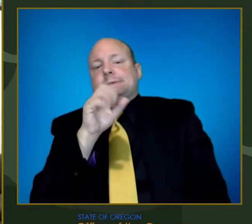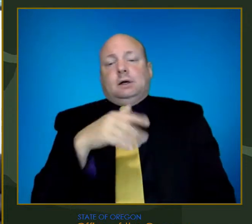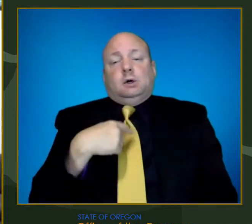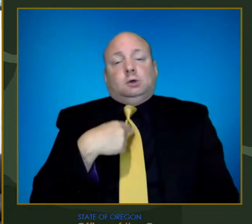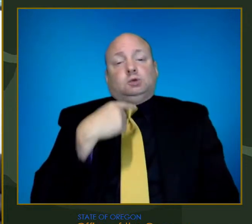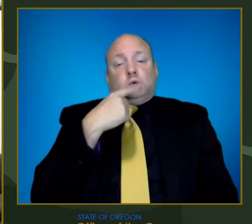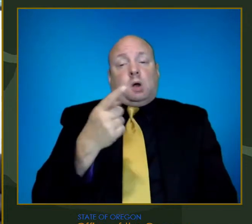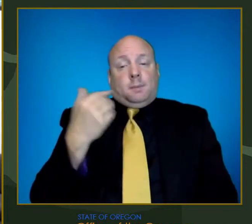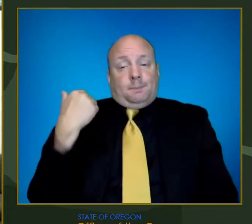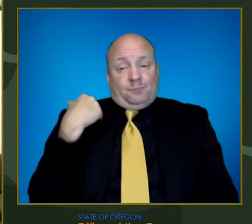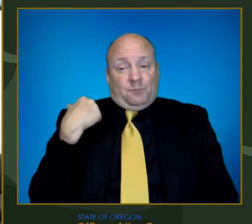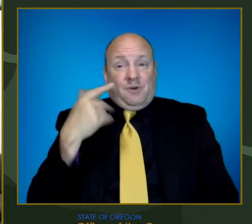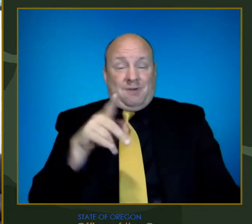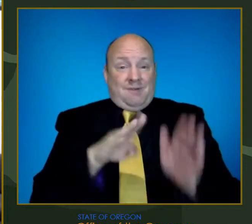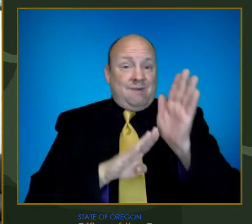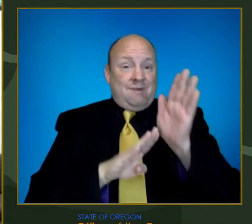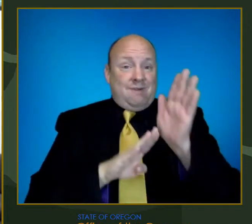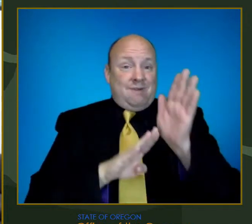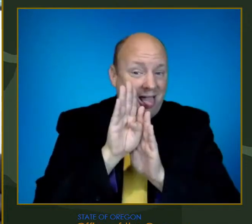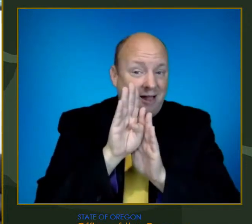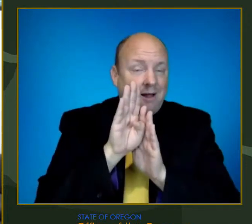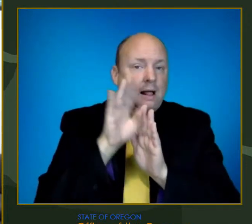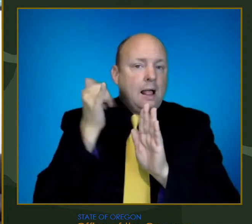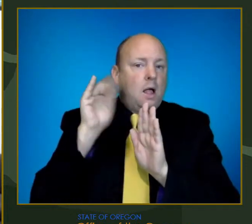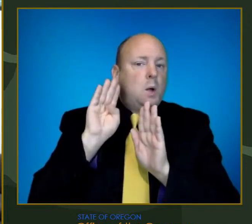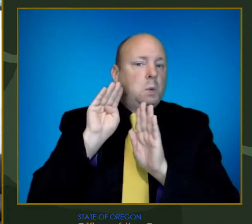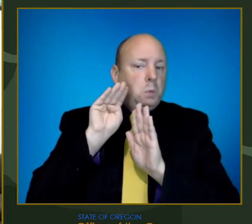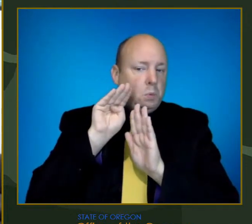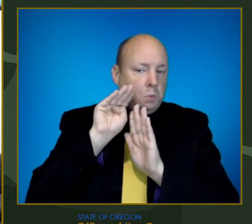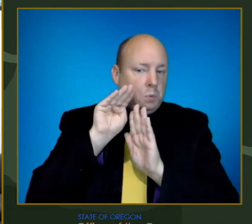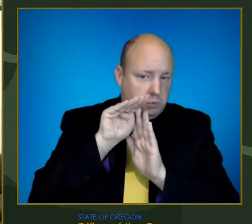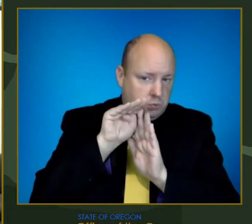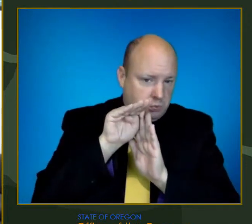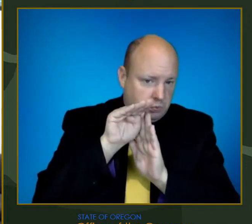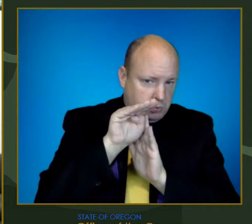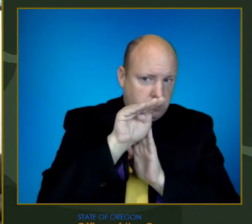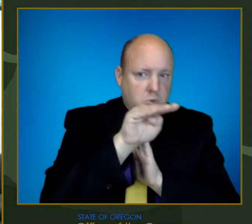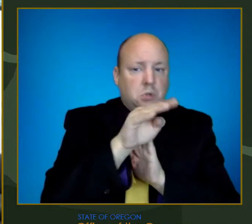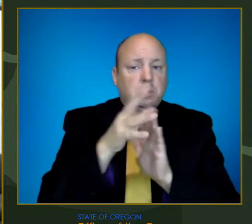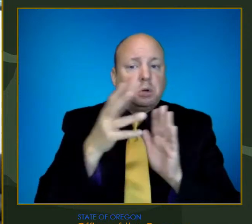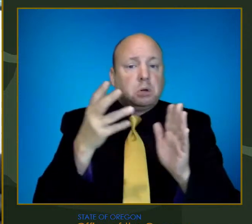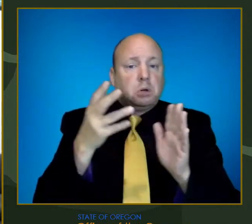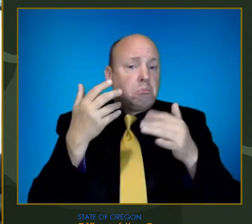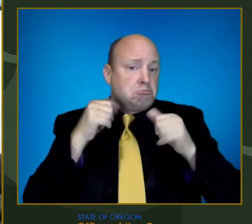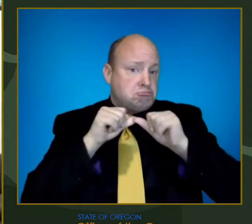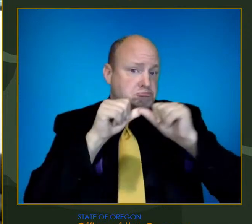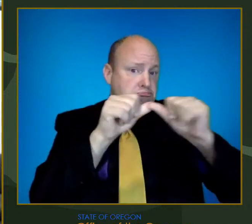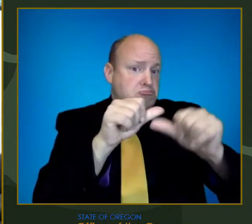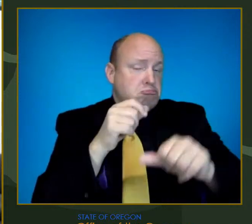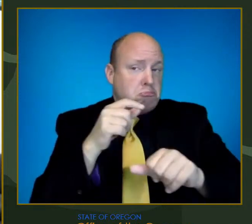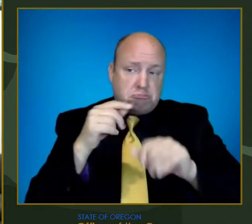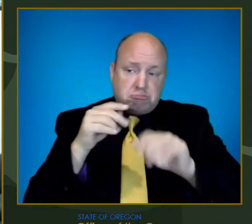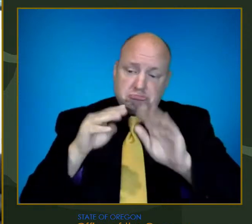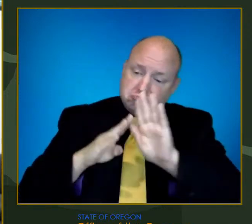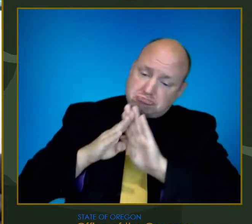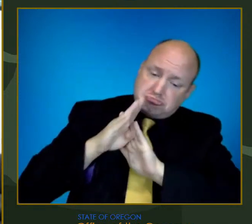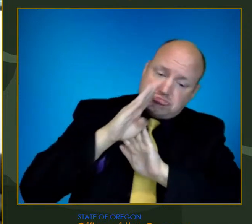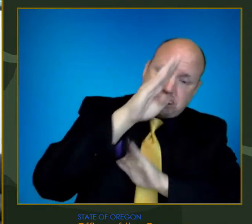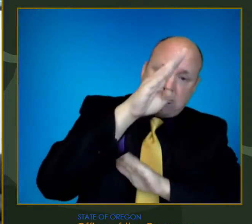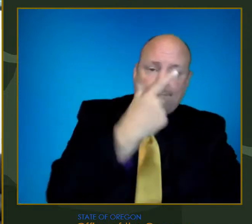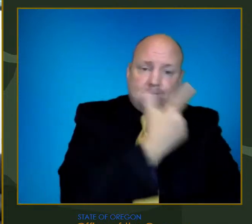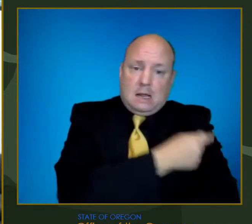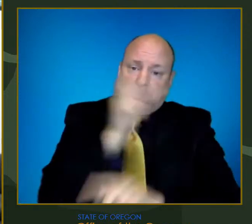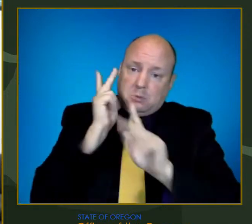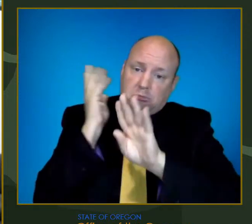pretty substantial increases in the daily numbers of people getting vaccinated over the last couple of weeks. And so as the governor indicated, the deadline isn't